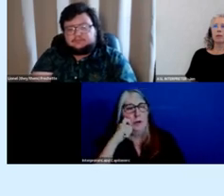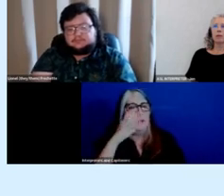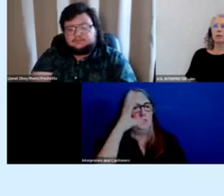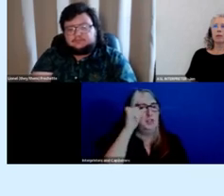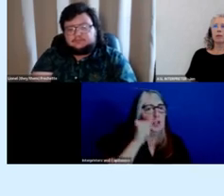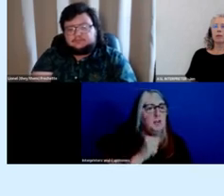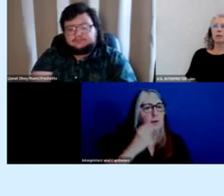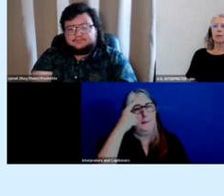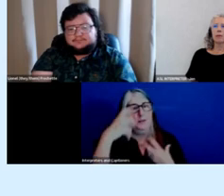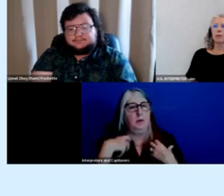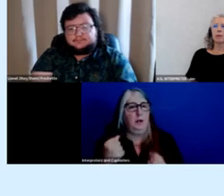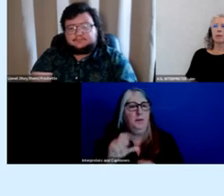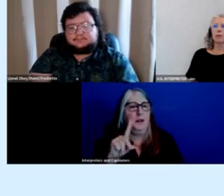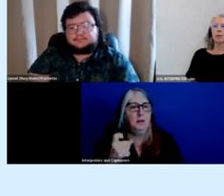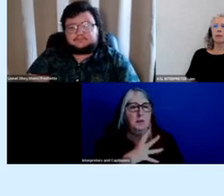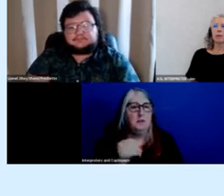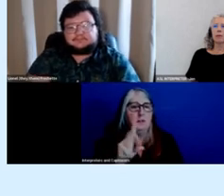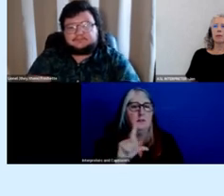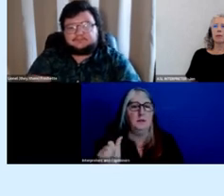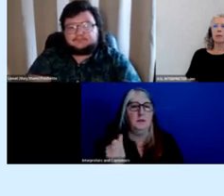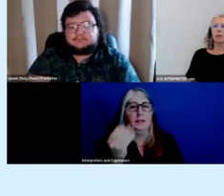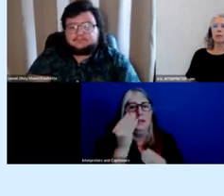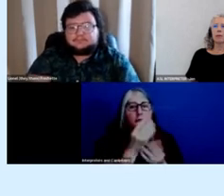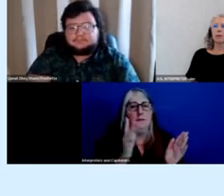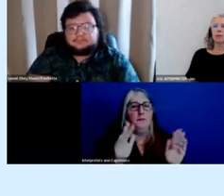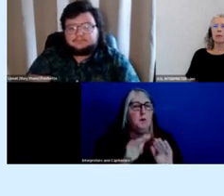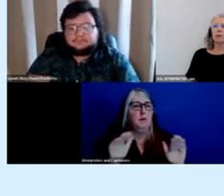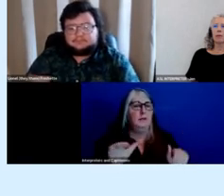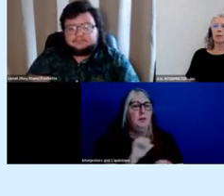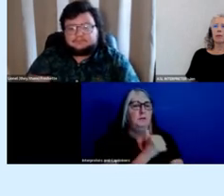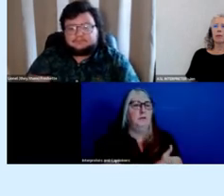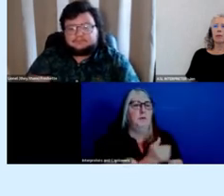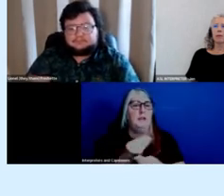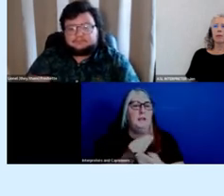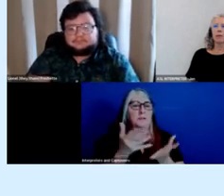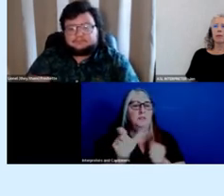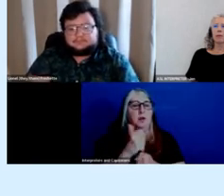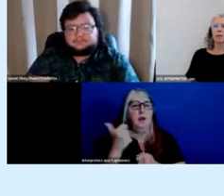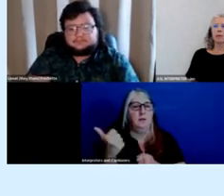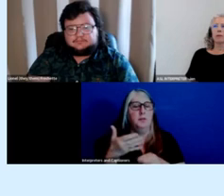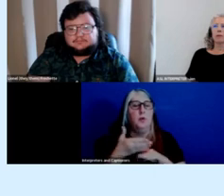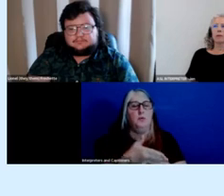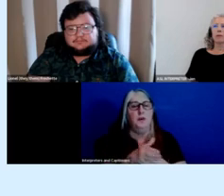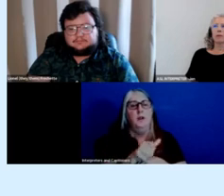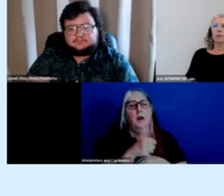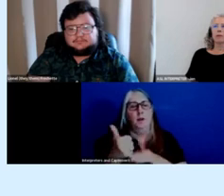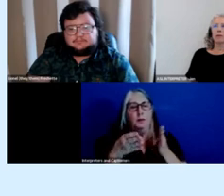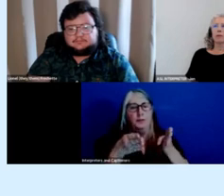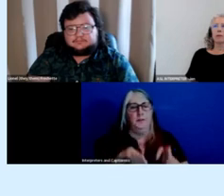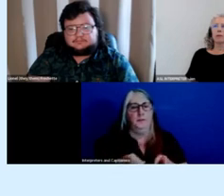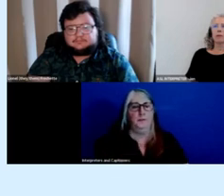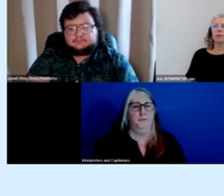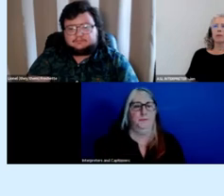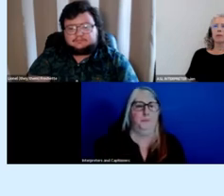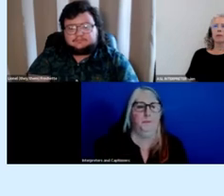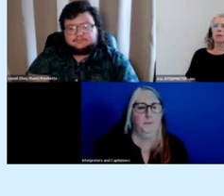class, race, gender, mental health diagnosis, and disability inform the level of authority given to others over a